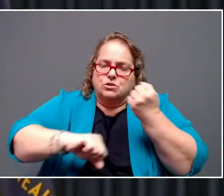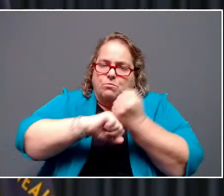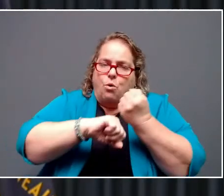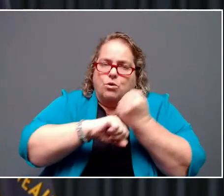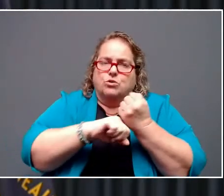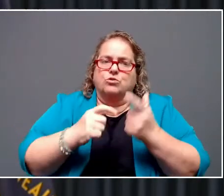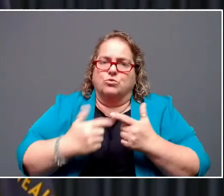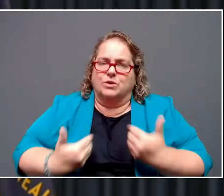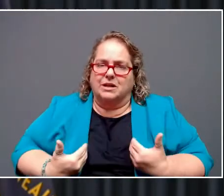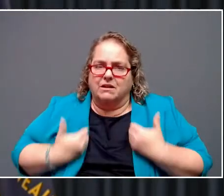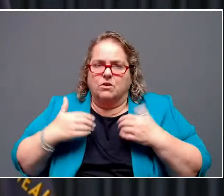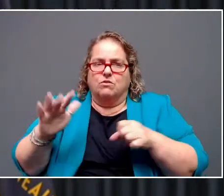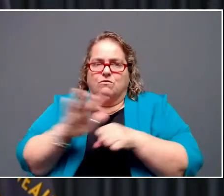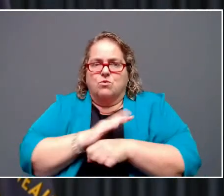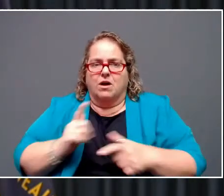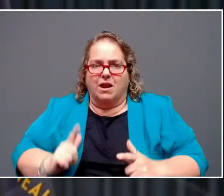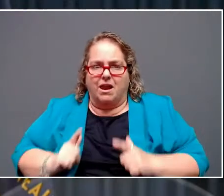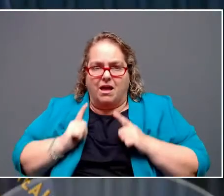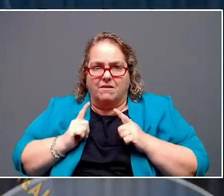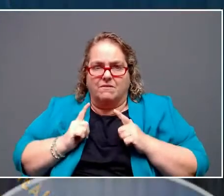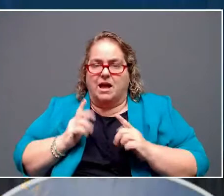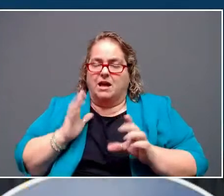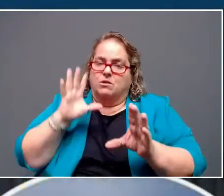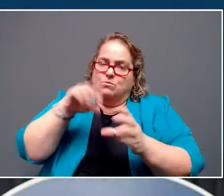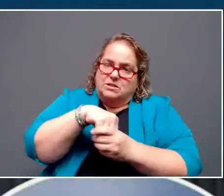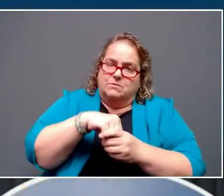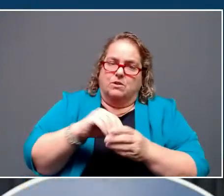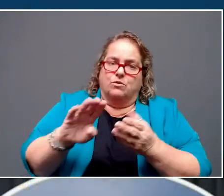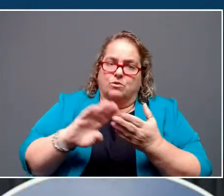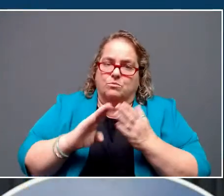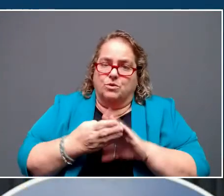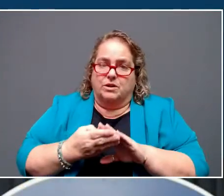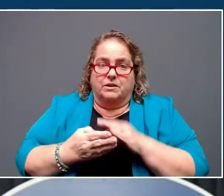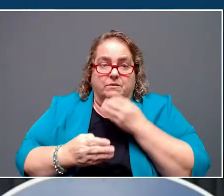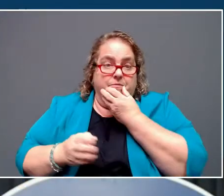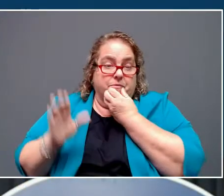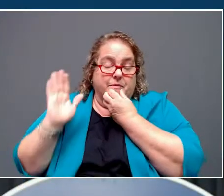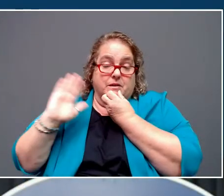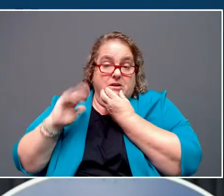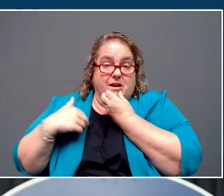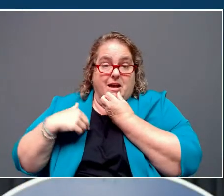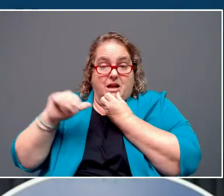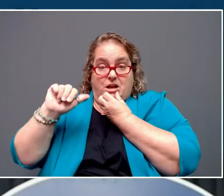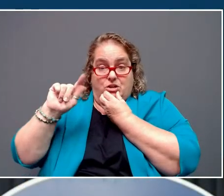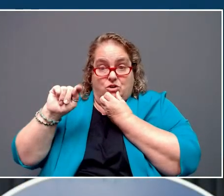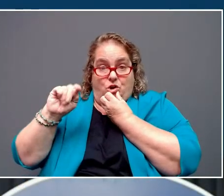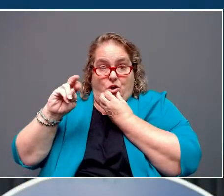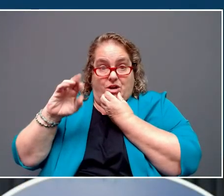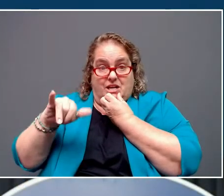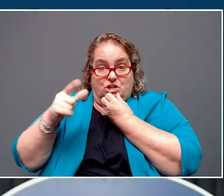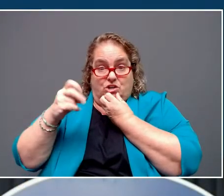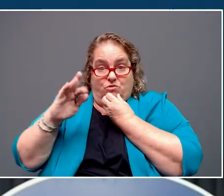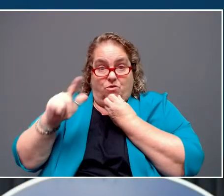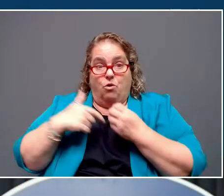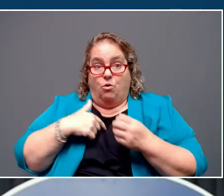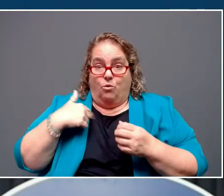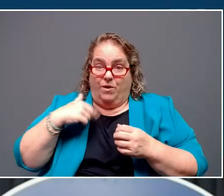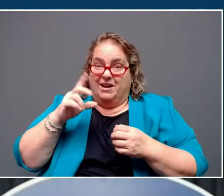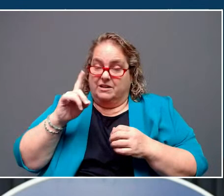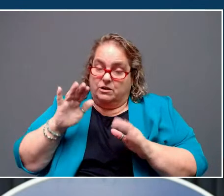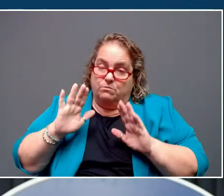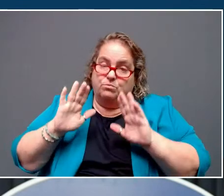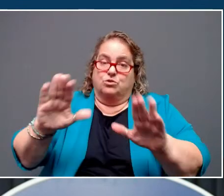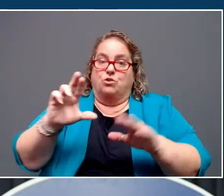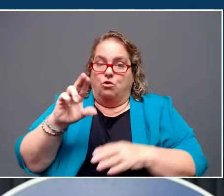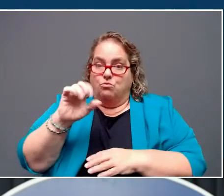their communities. It goes back to my time as Attorney General, where we launched the Rocket Docket program to help those struggling